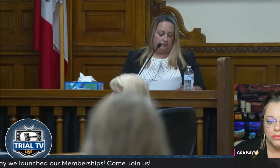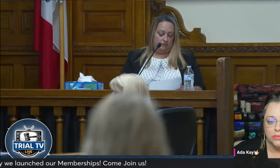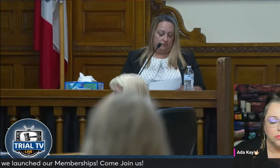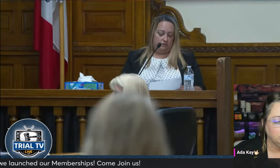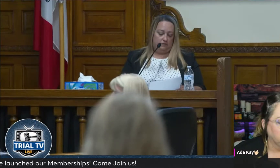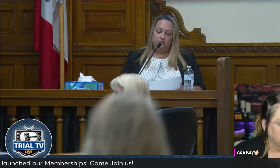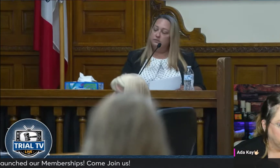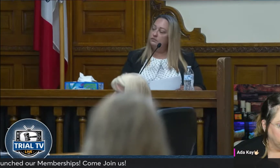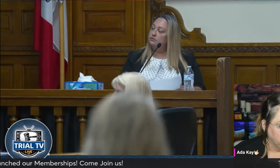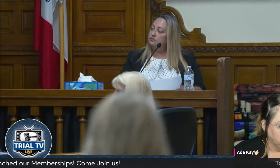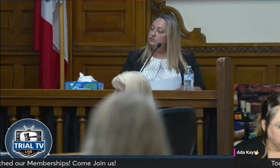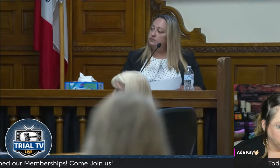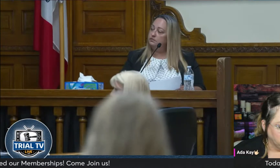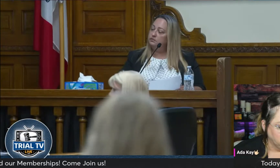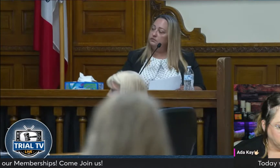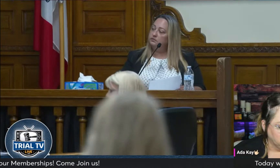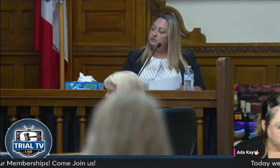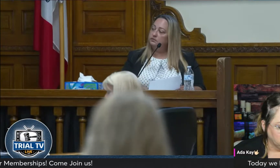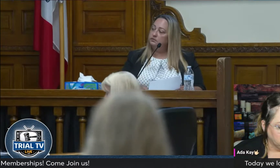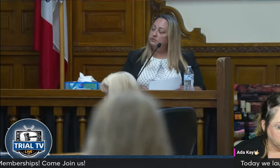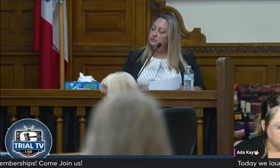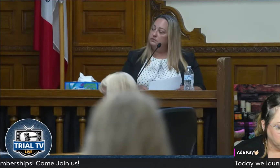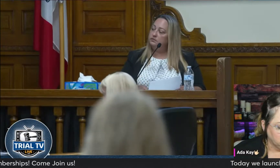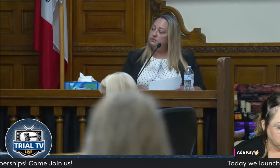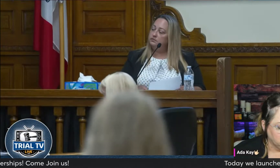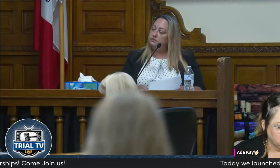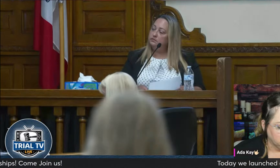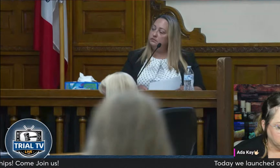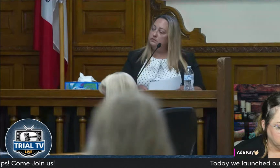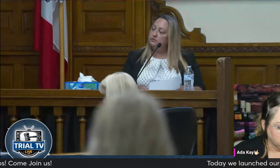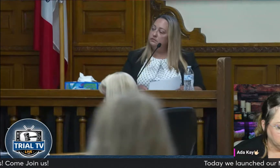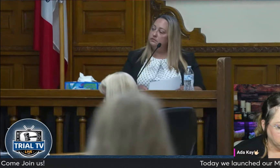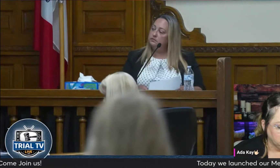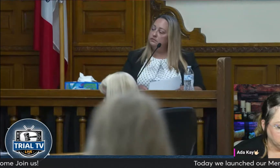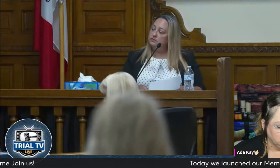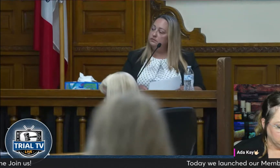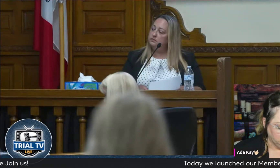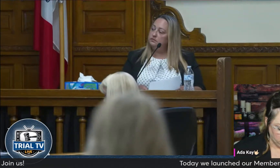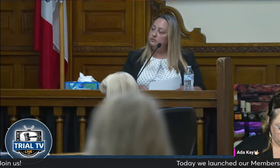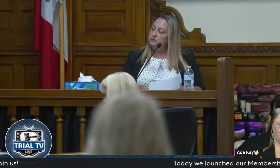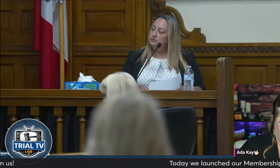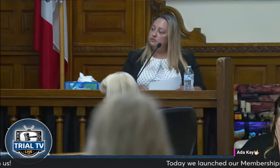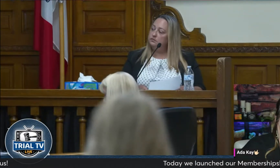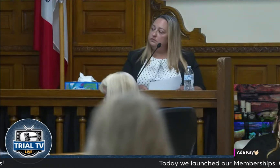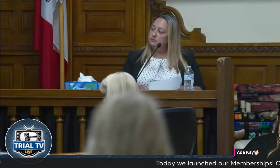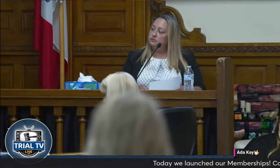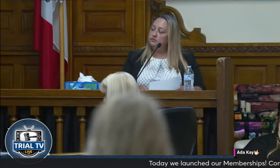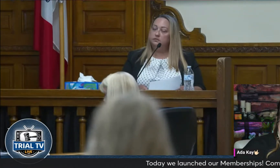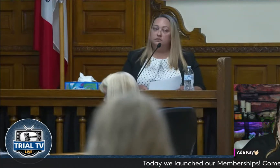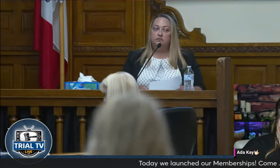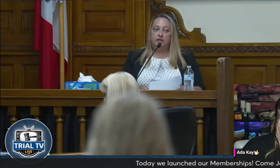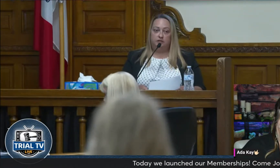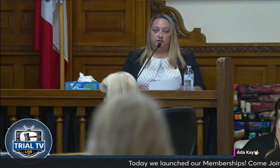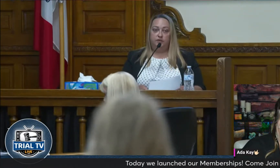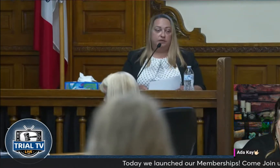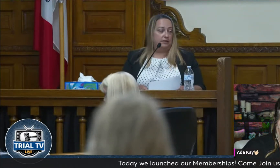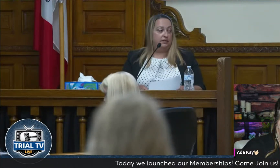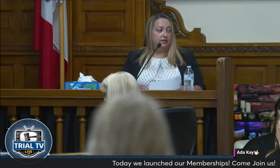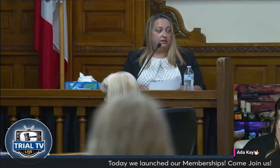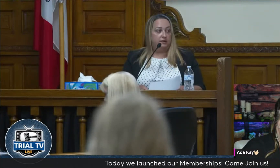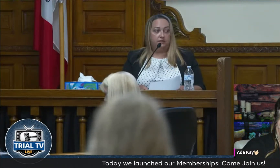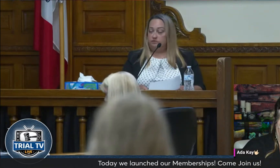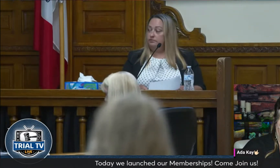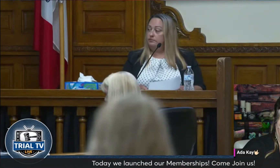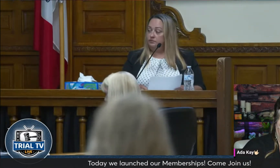Item number 2, that was a nasal swab collected actually from Tyler Dazey, wasn't it? That's what it was